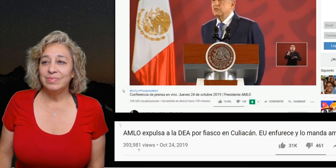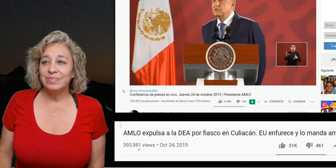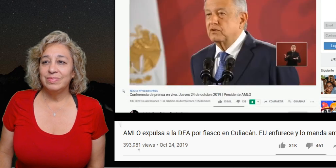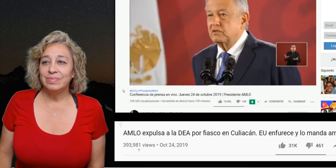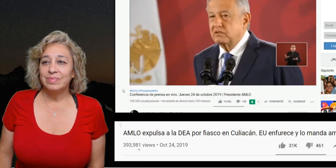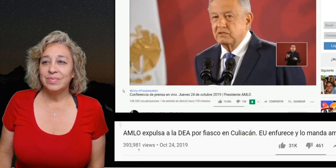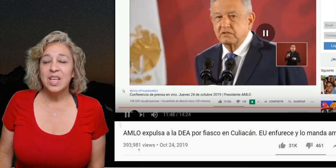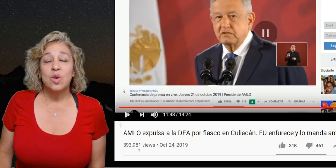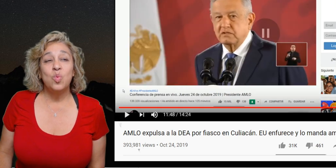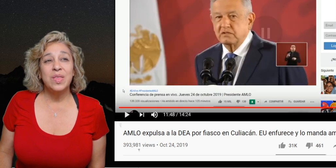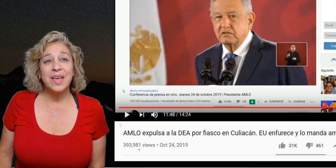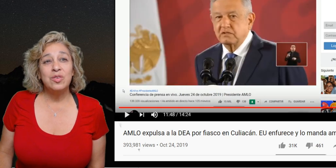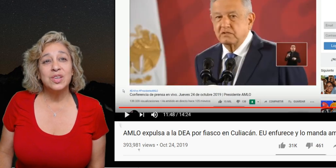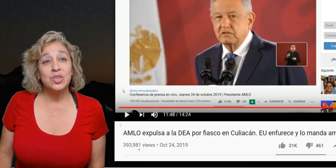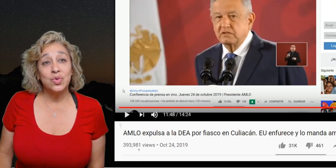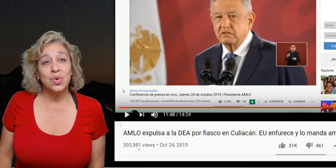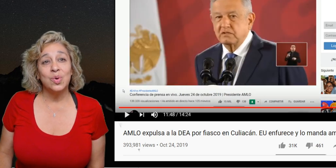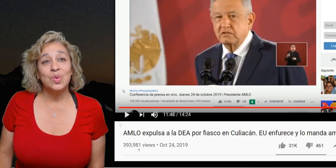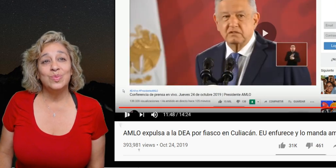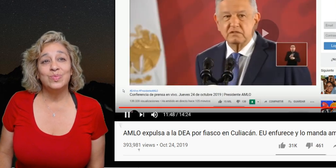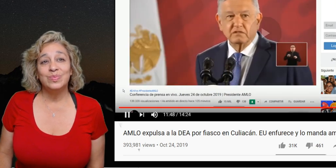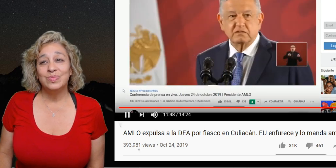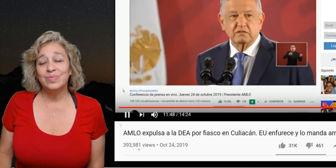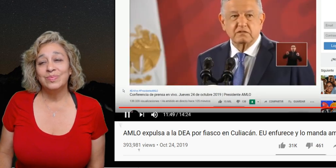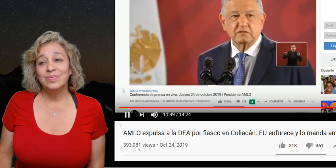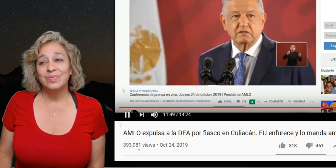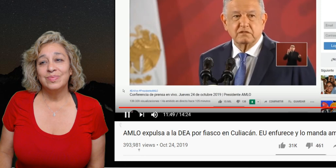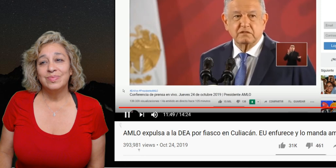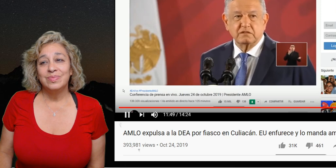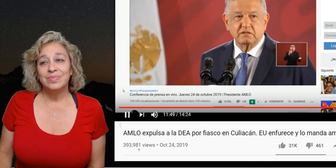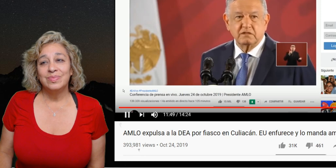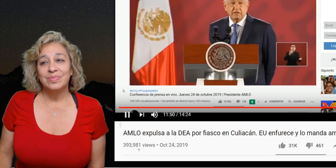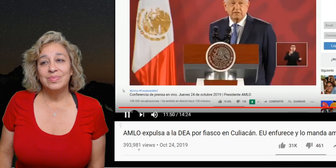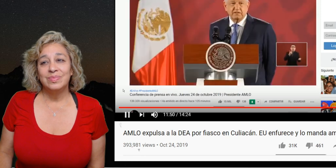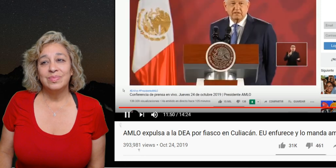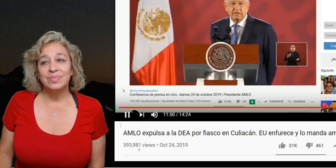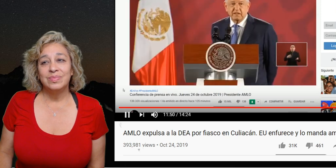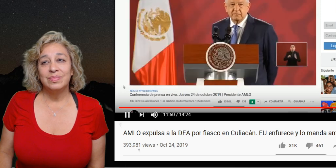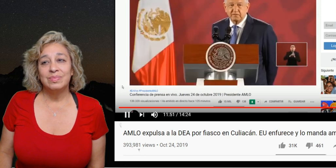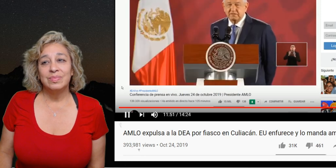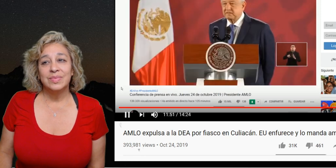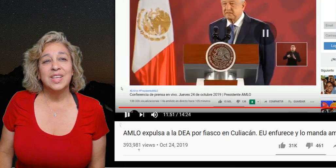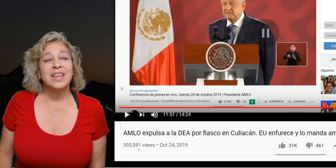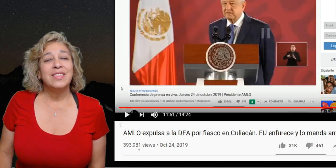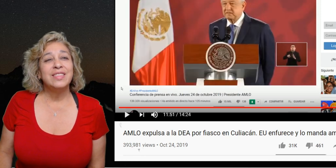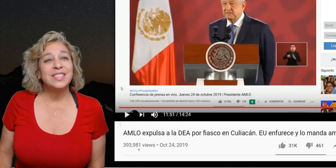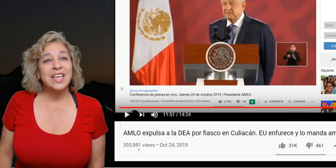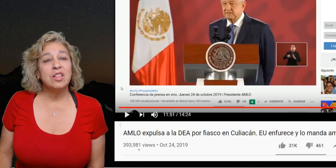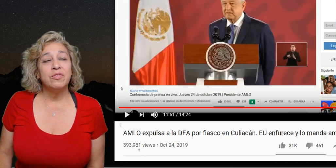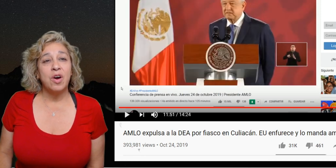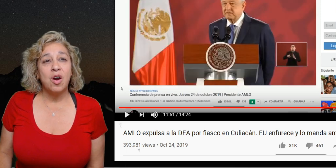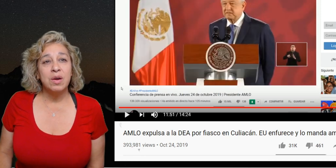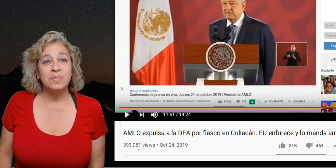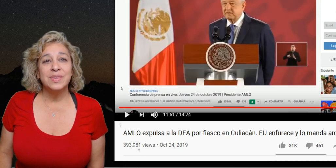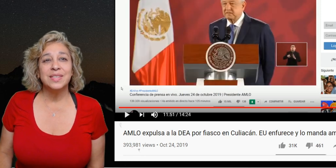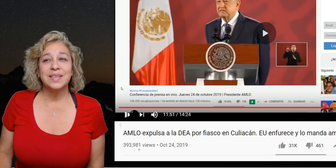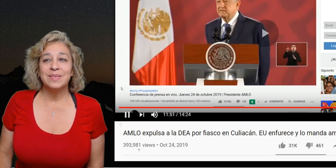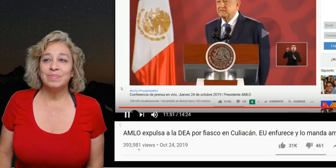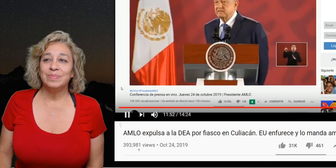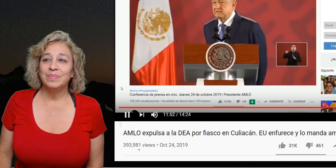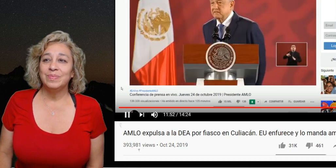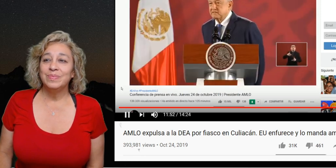sin control, without control, la venta de armas, the sale of